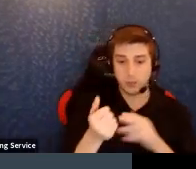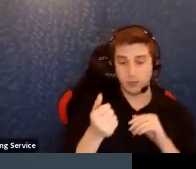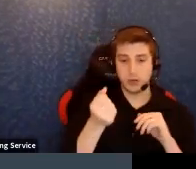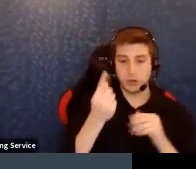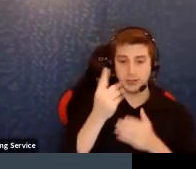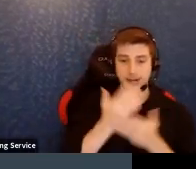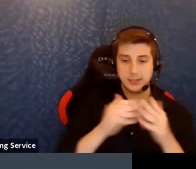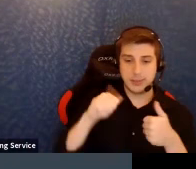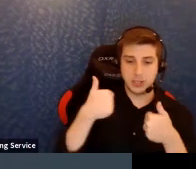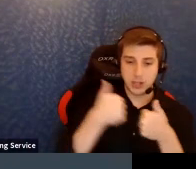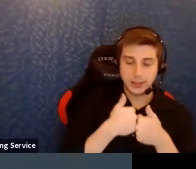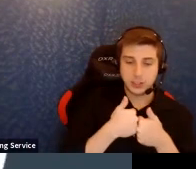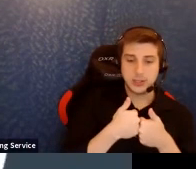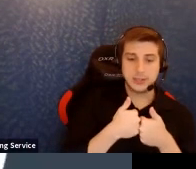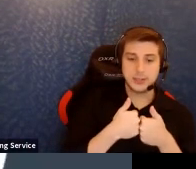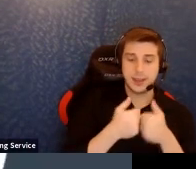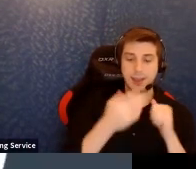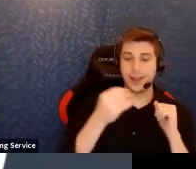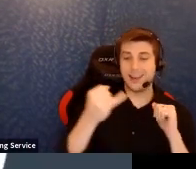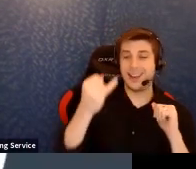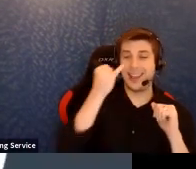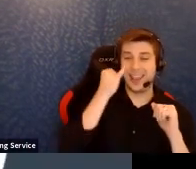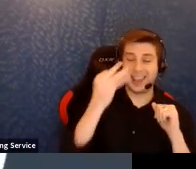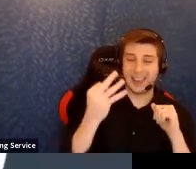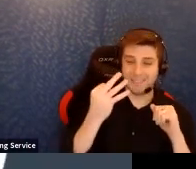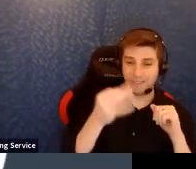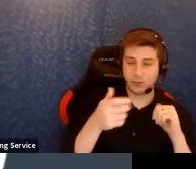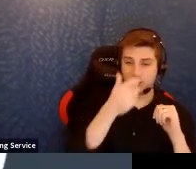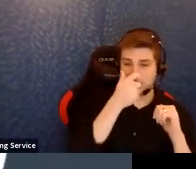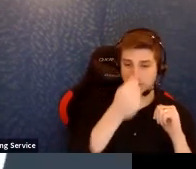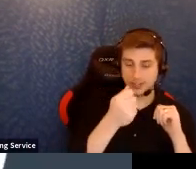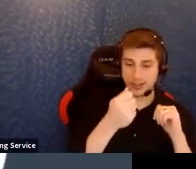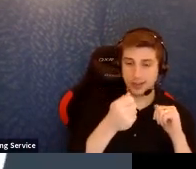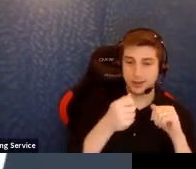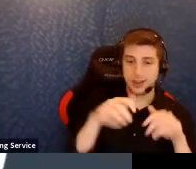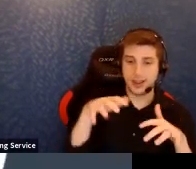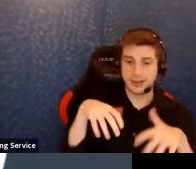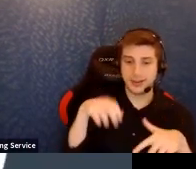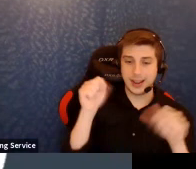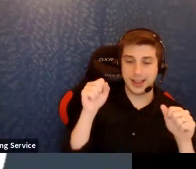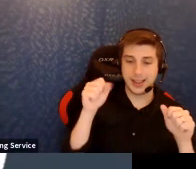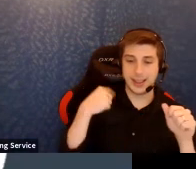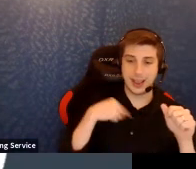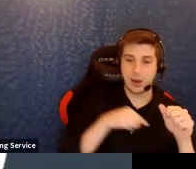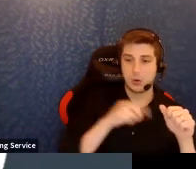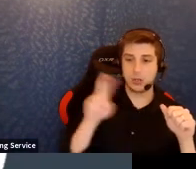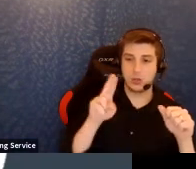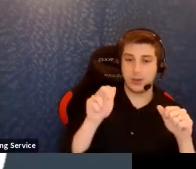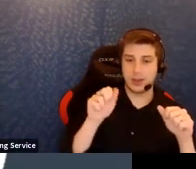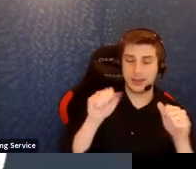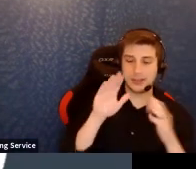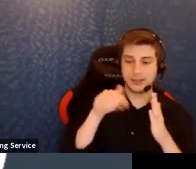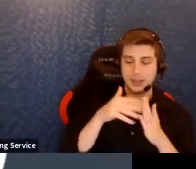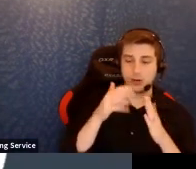challenges. And if you are interested in taking our UAS Center of Excellence on UAS Safety